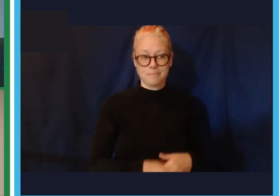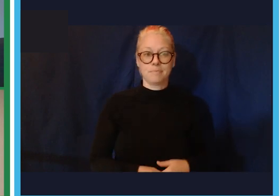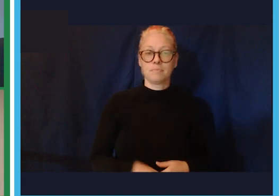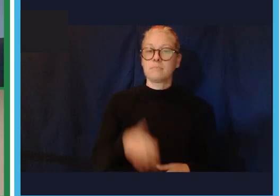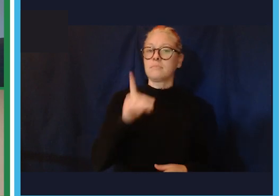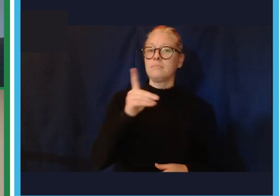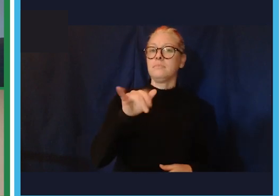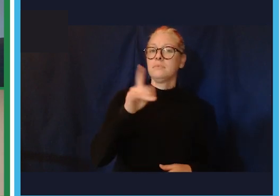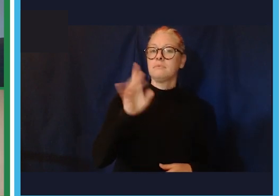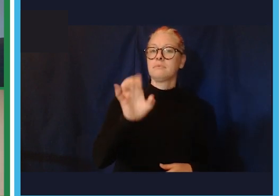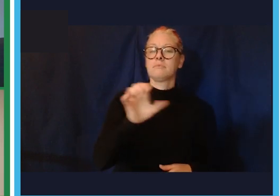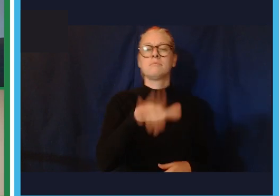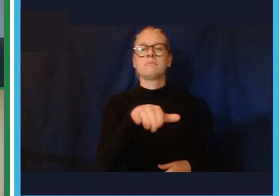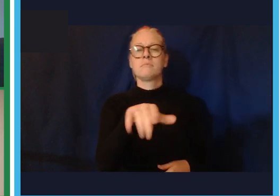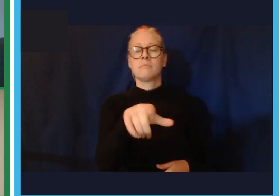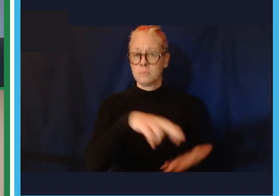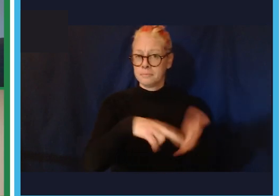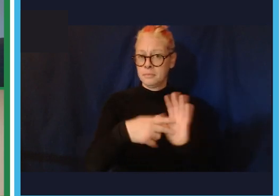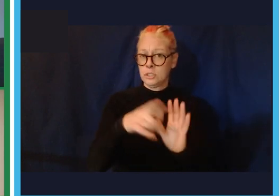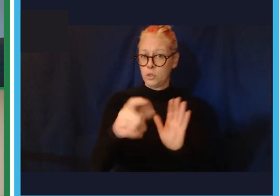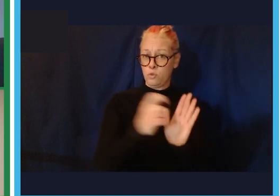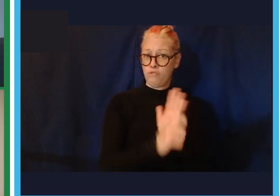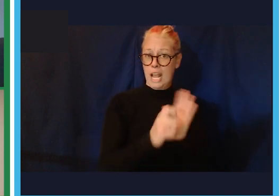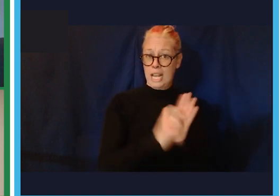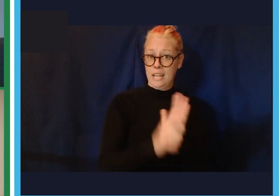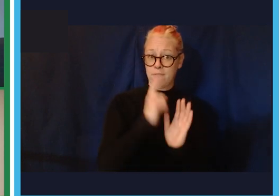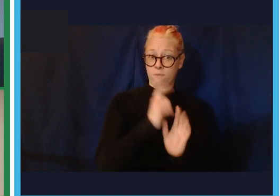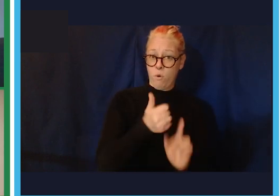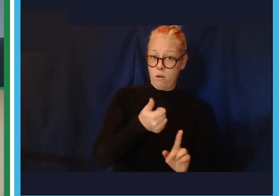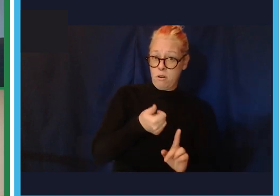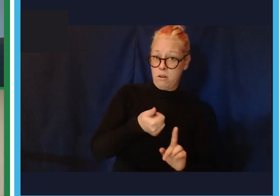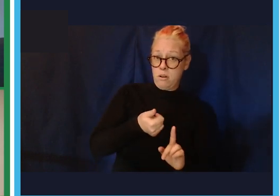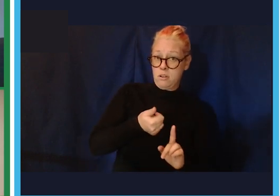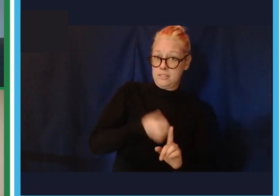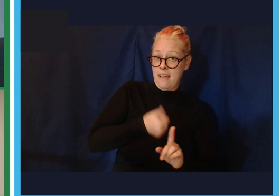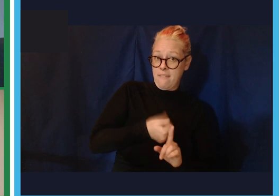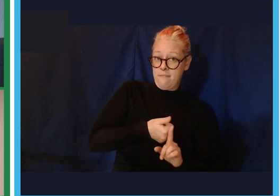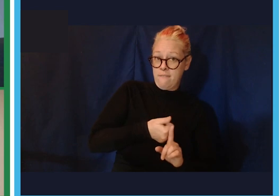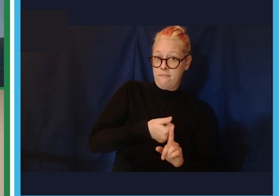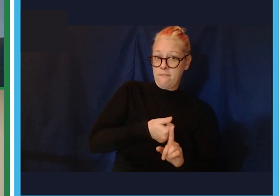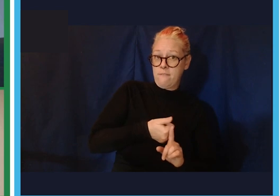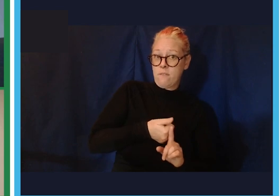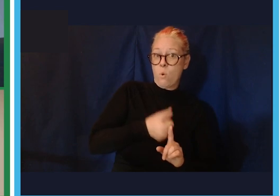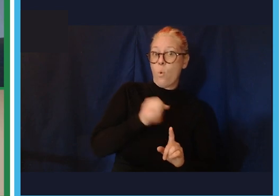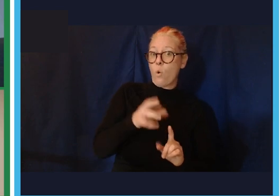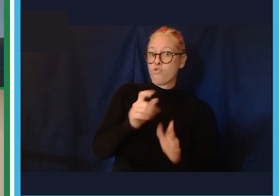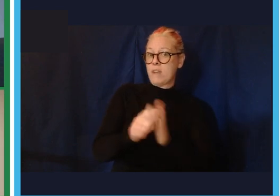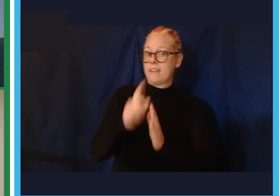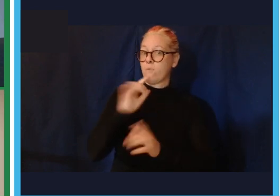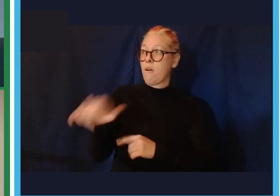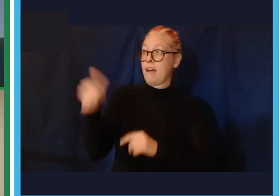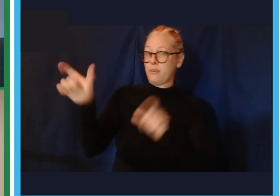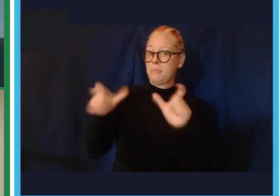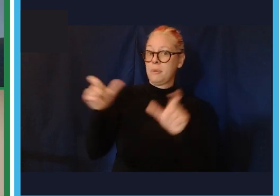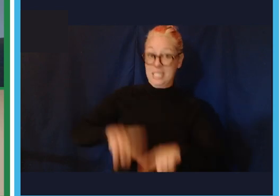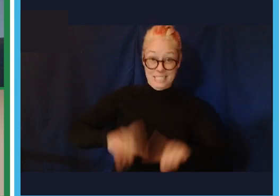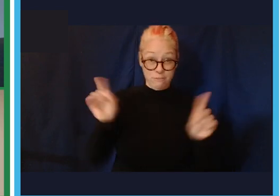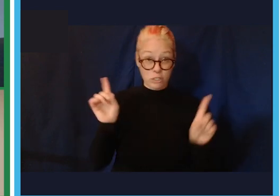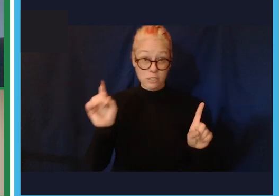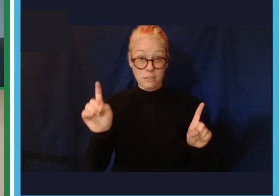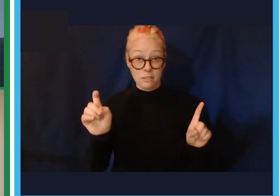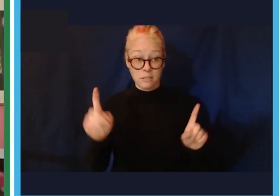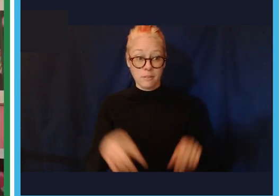well, I do tend to like write to the world that I wish to see a lot of the times. I think for me,